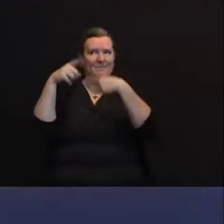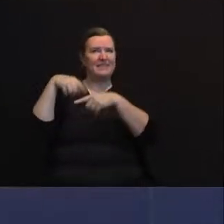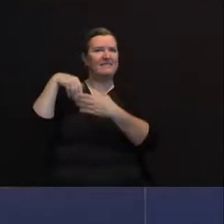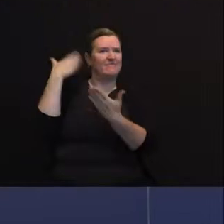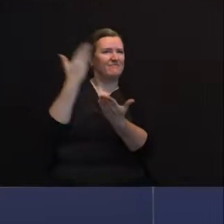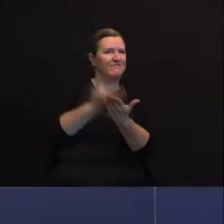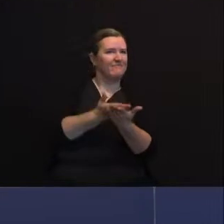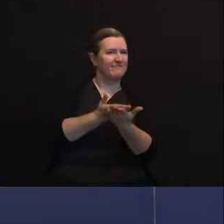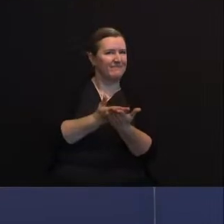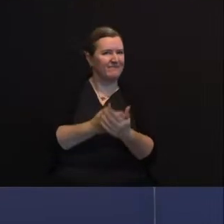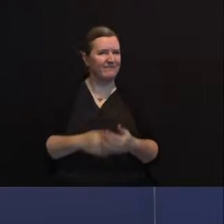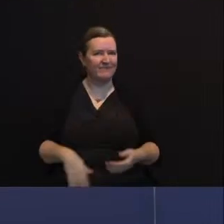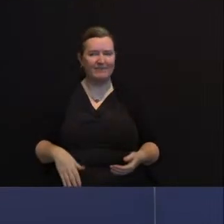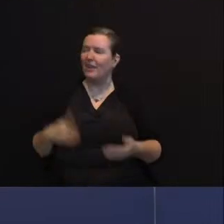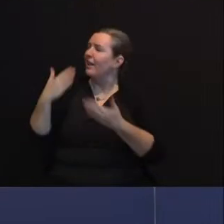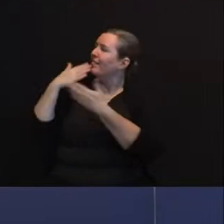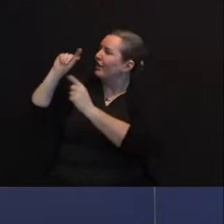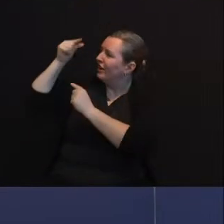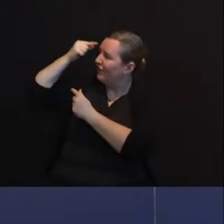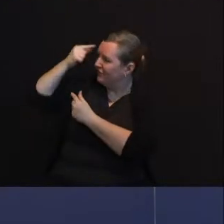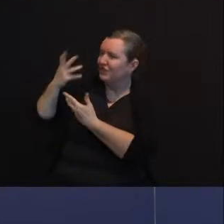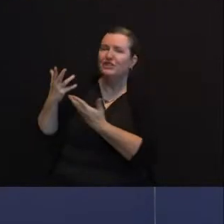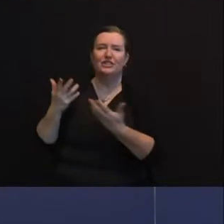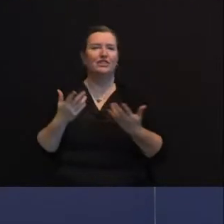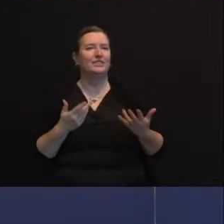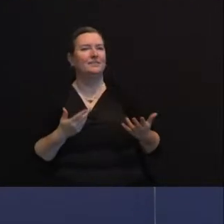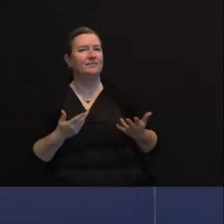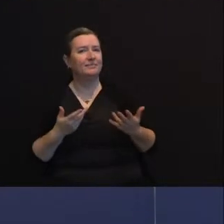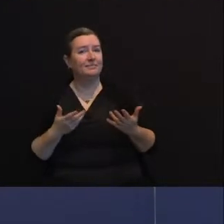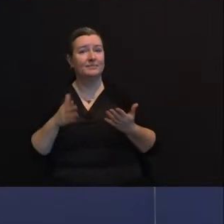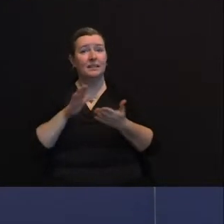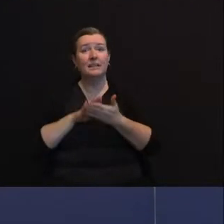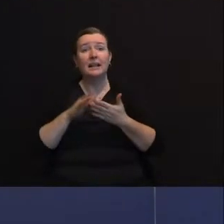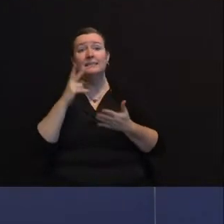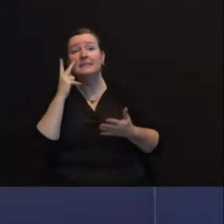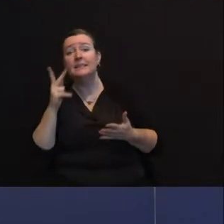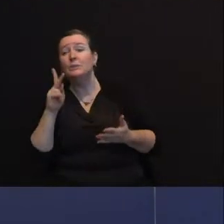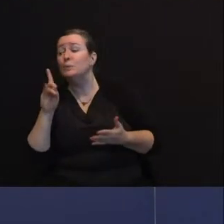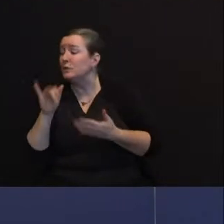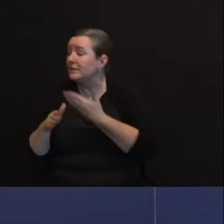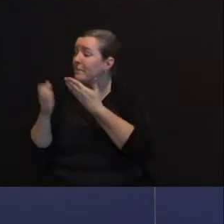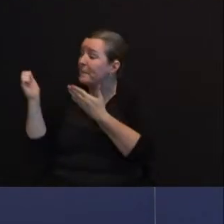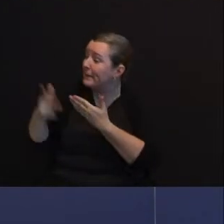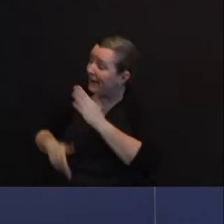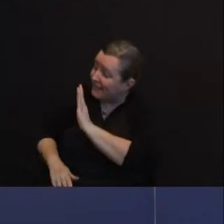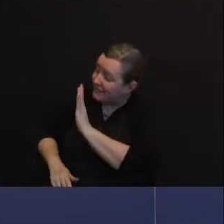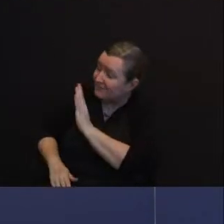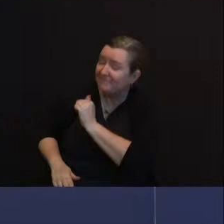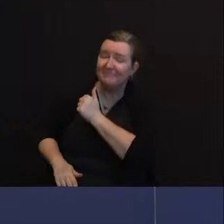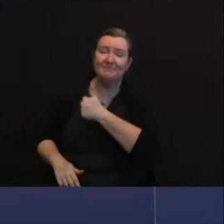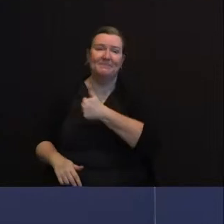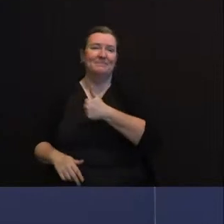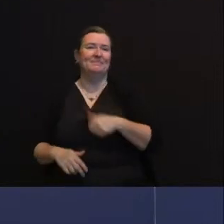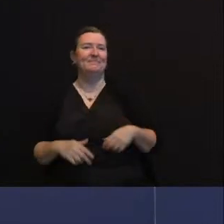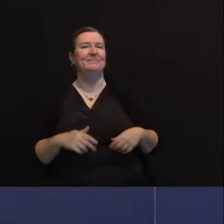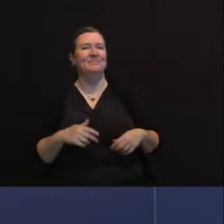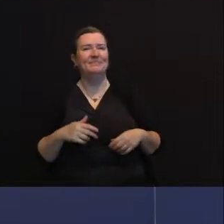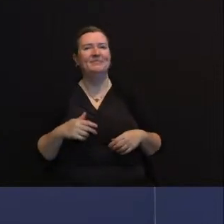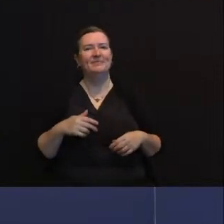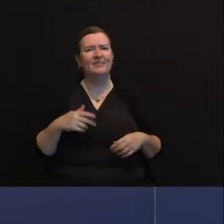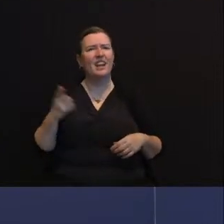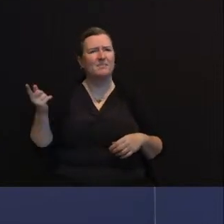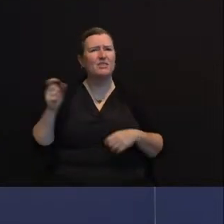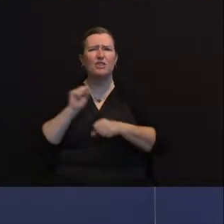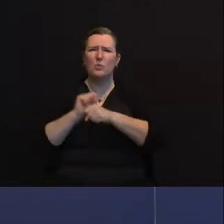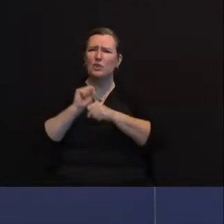afternoon. And I'll echo your remarks. It's good to have the commissioner back, although I think she worked harder from 14 days